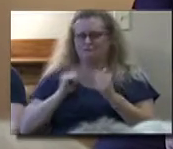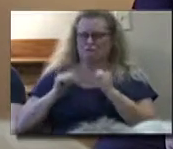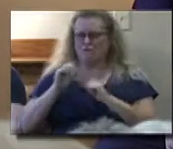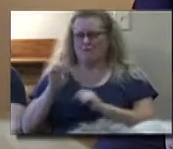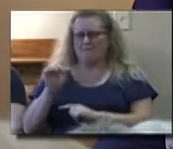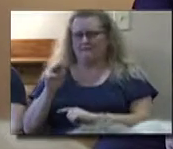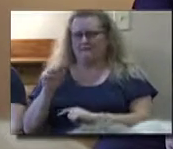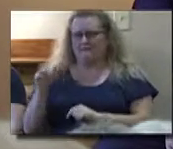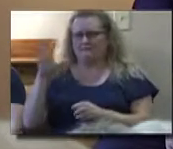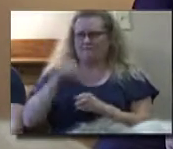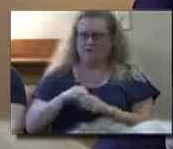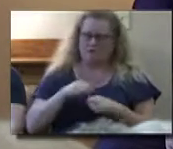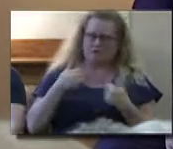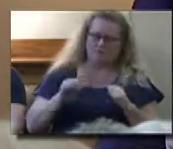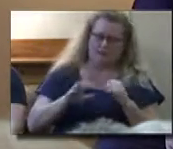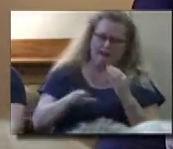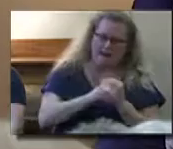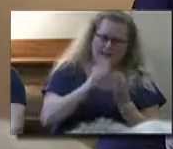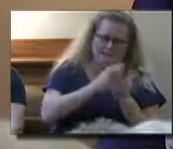make a little bit of humor.